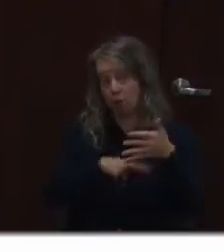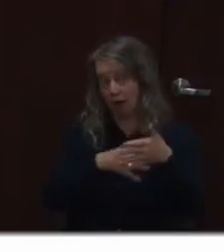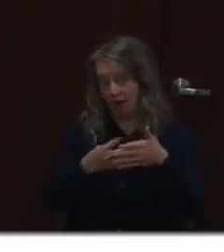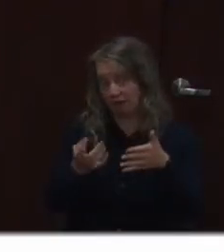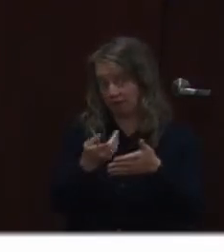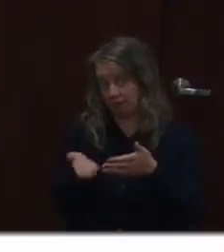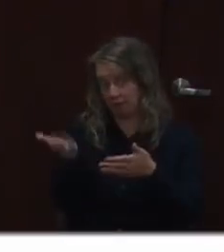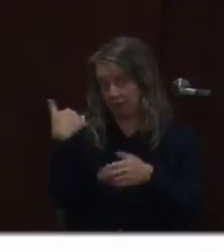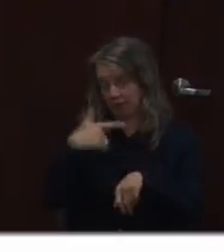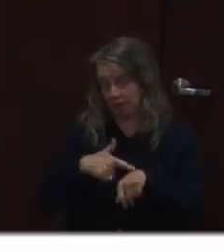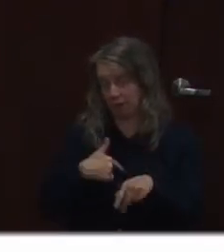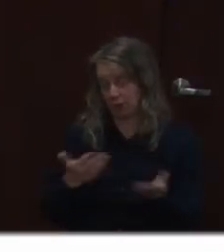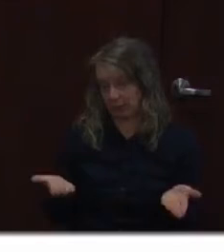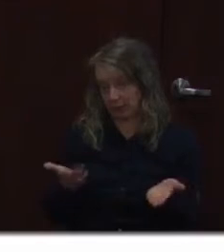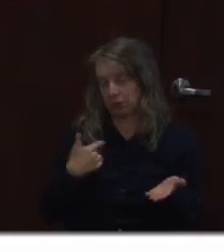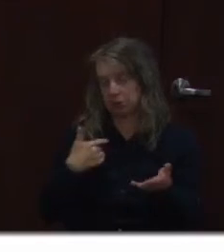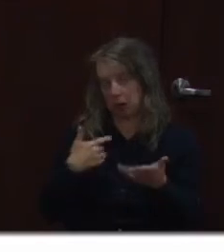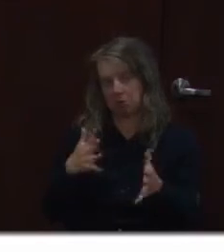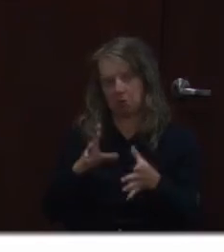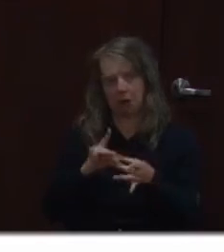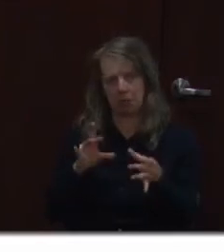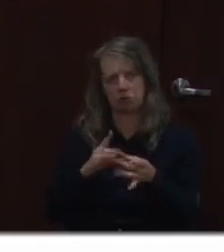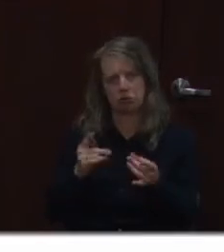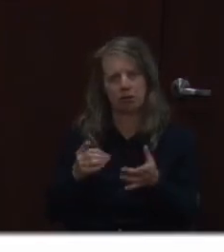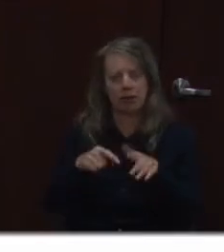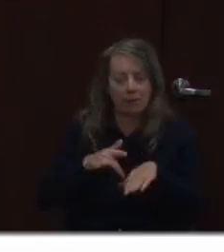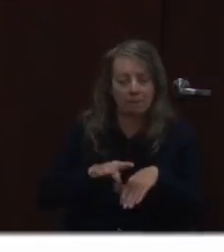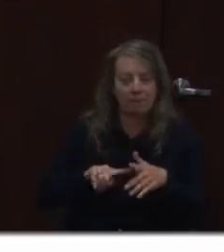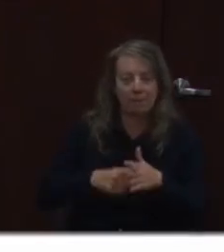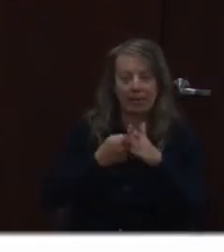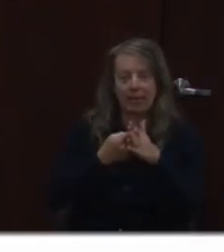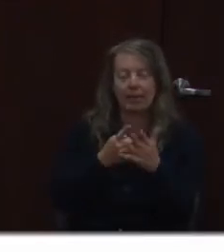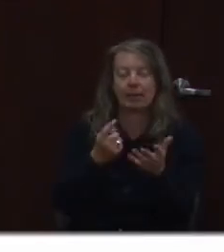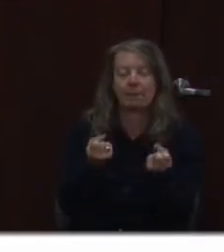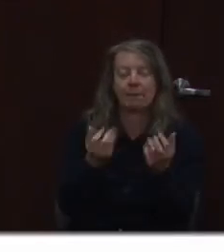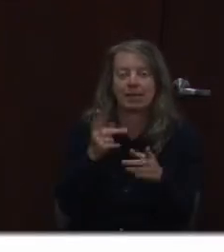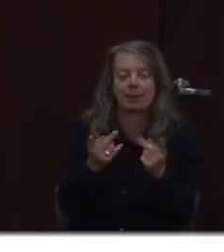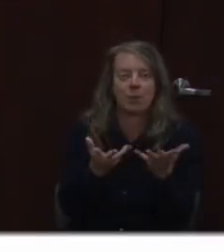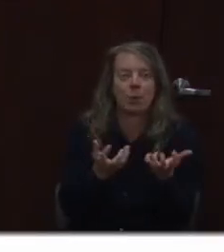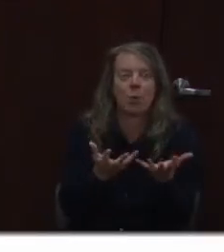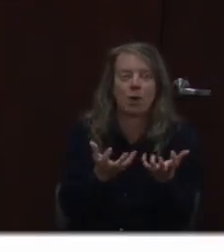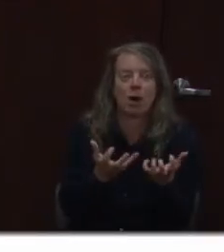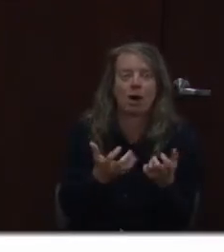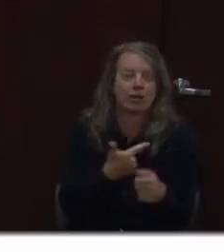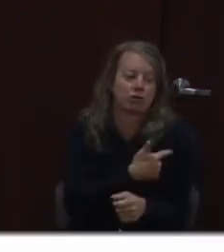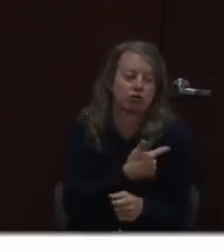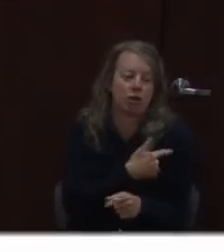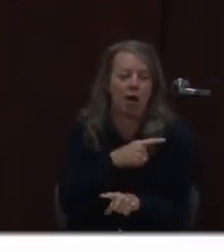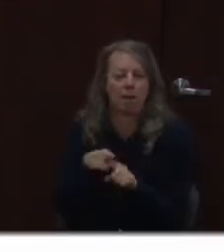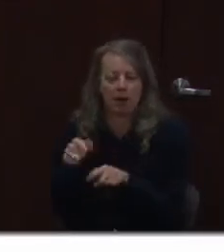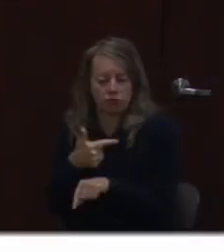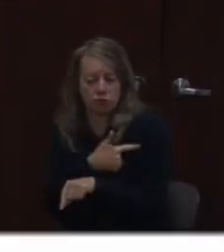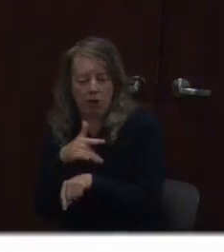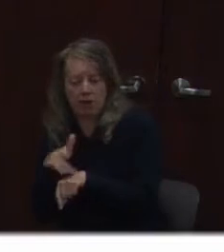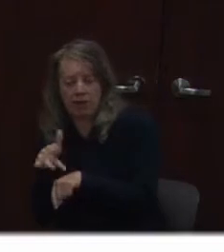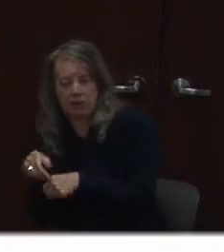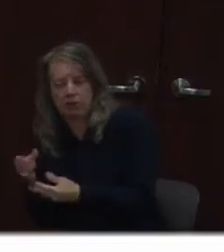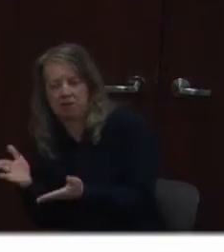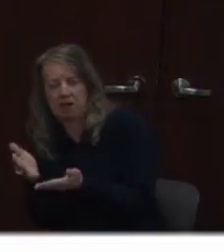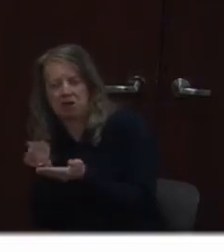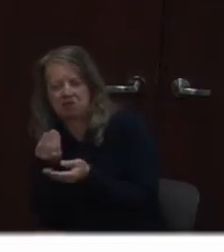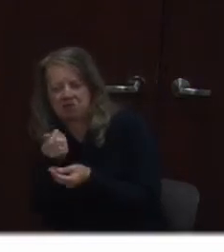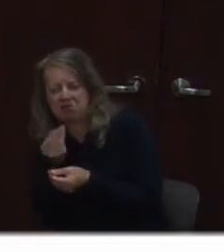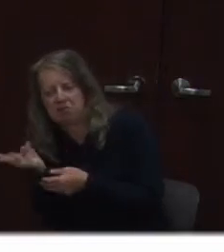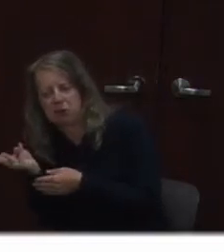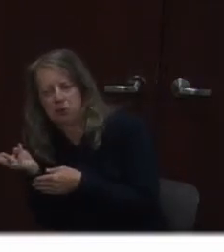as I mentioned last time, we saw a large demand early on when we had very little supply, and we had implemented